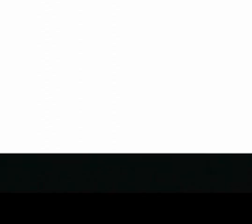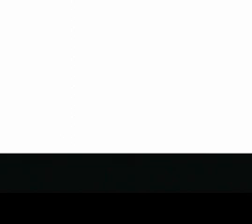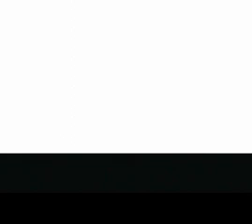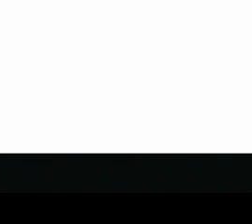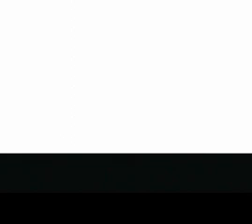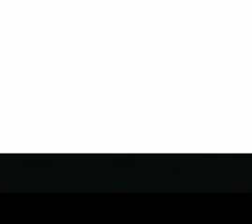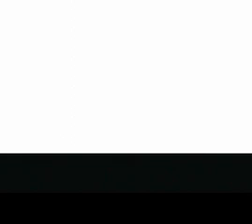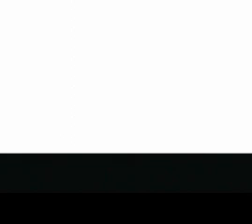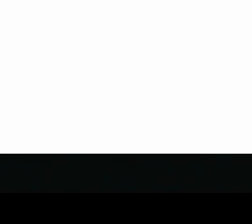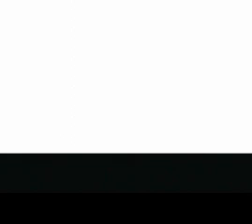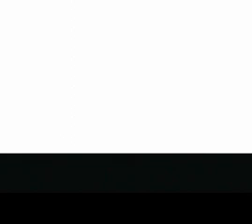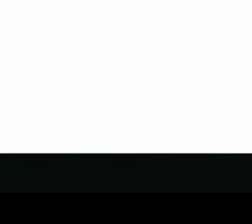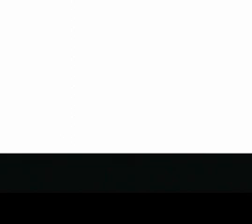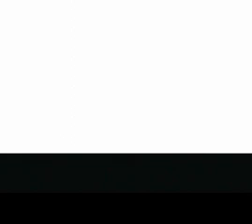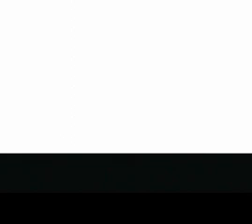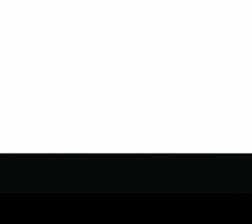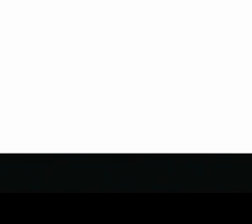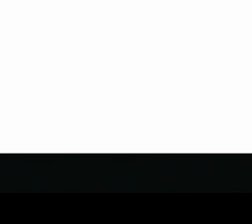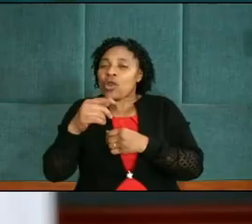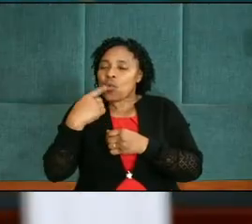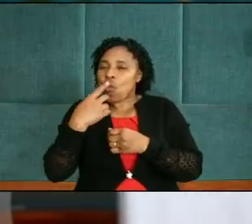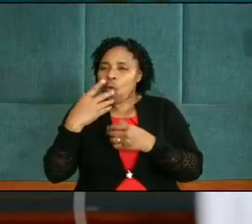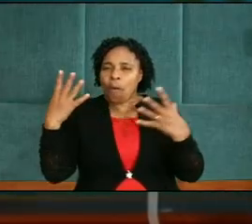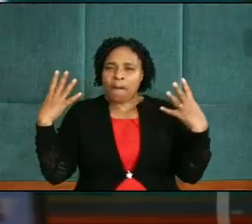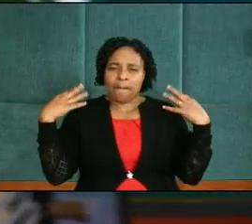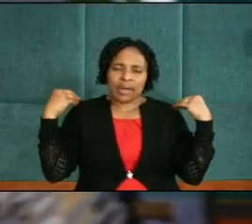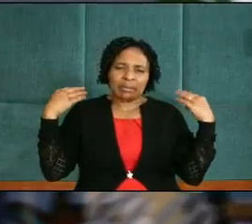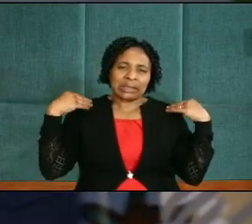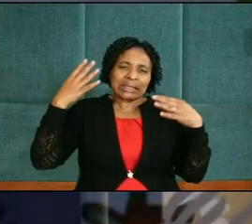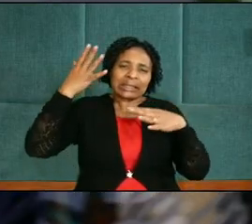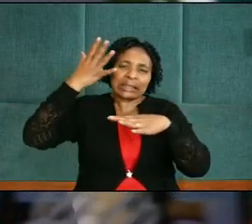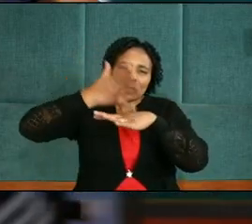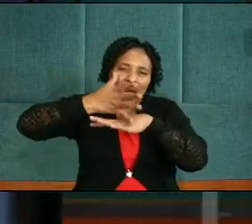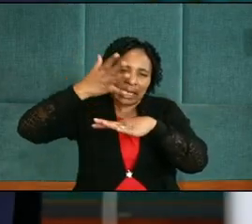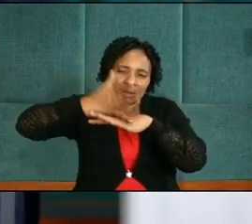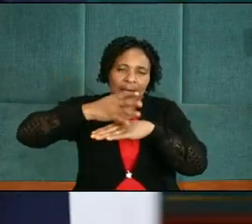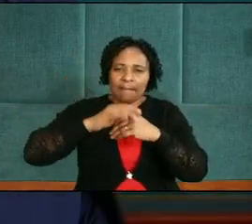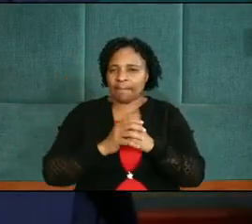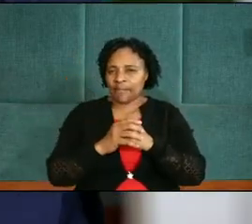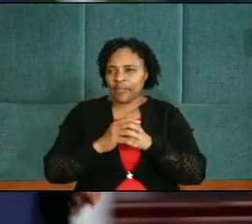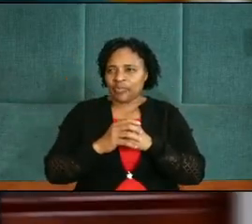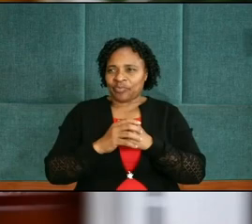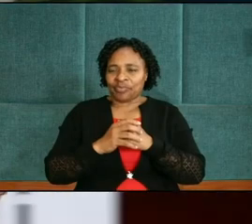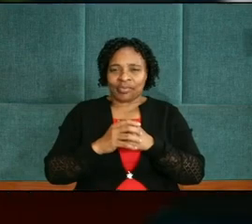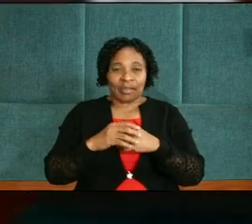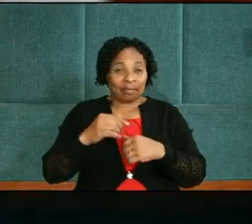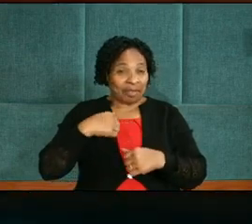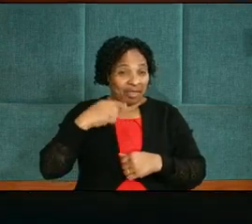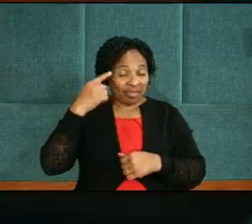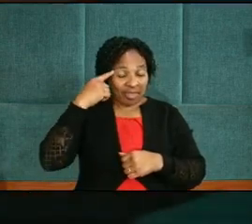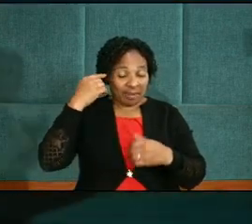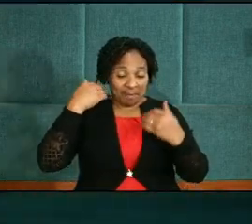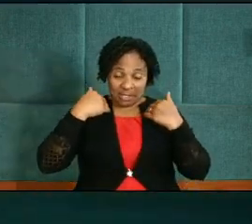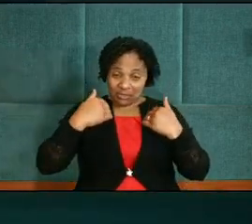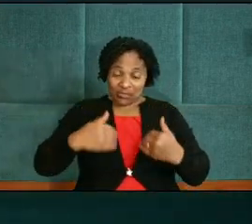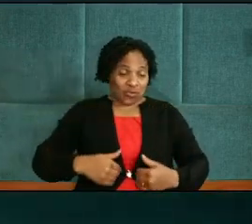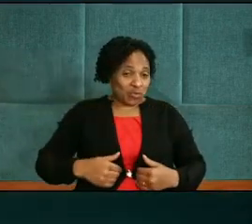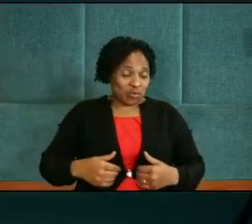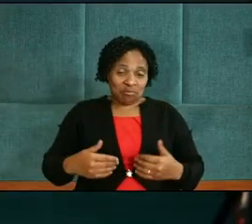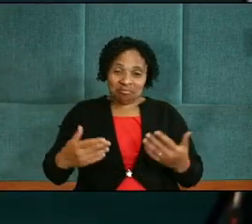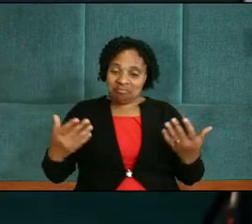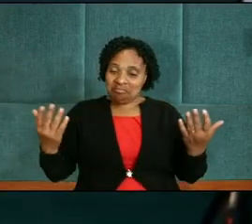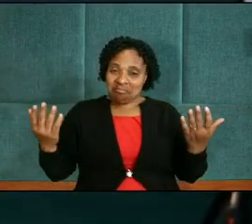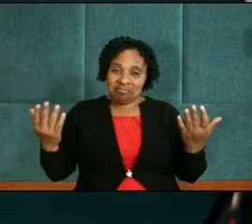and practices what? Lie. Yes, I think this is my personal opinion. I